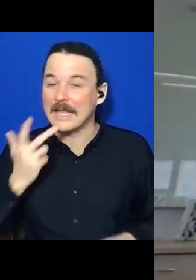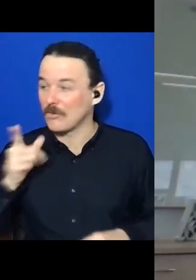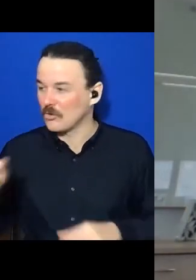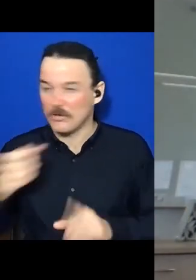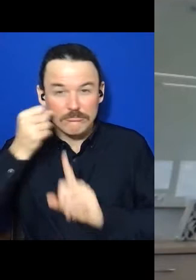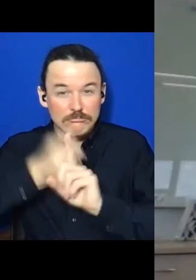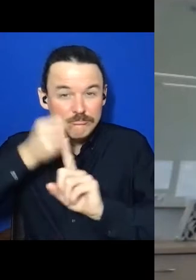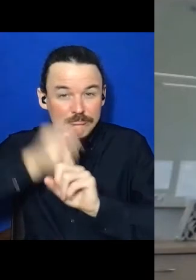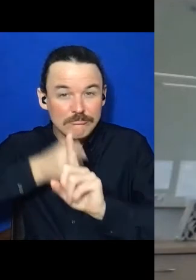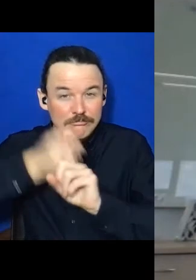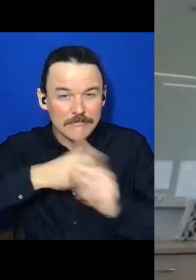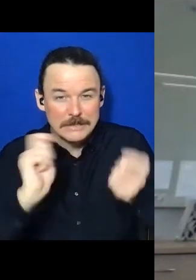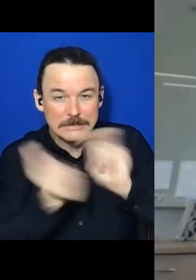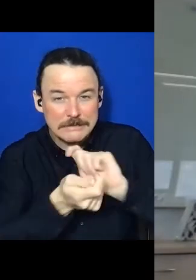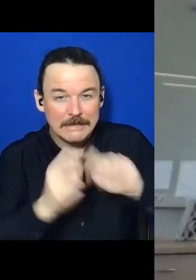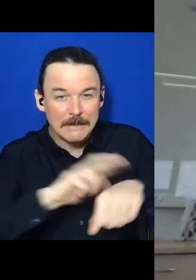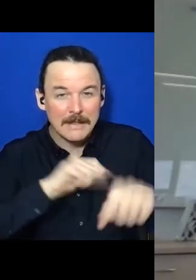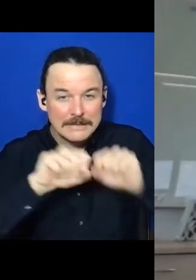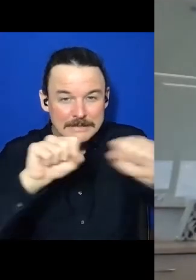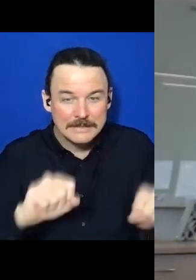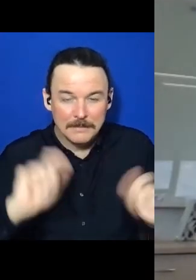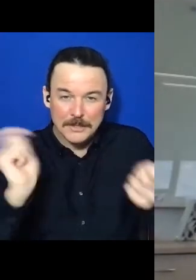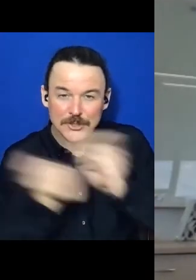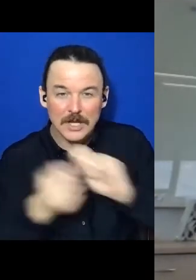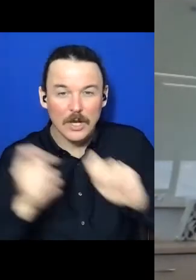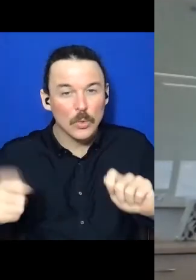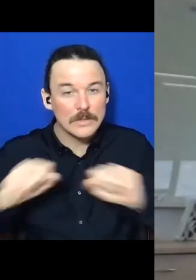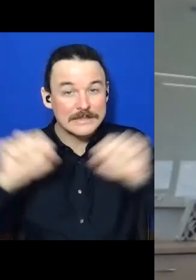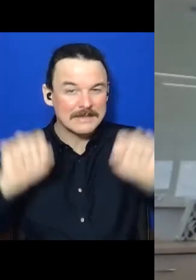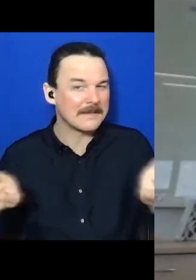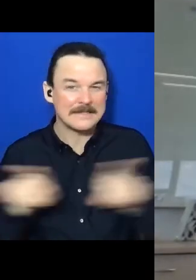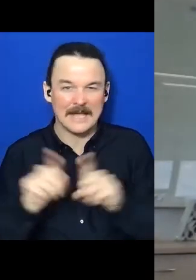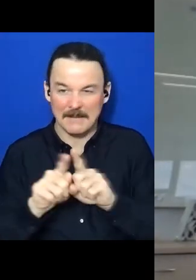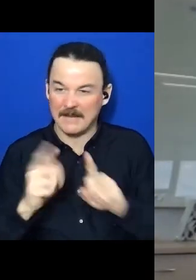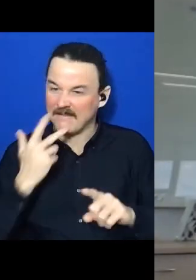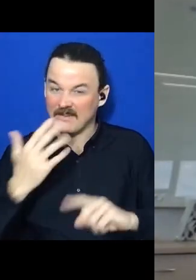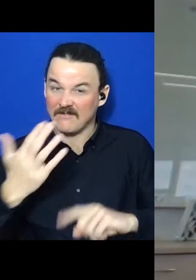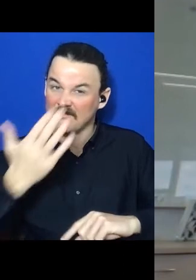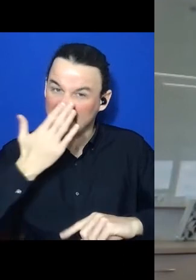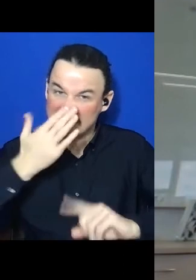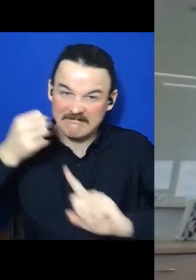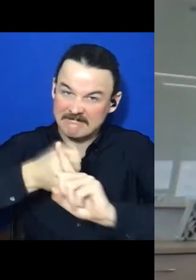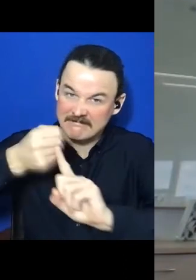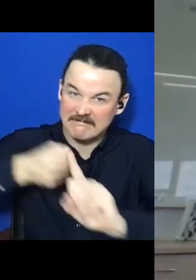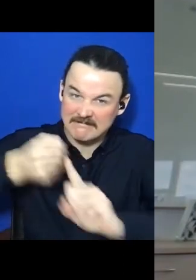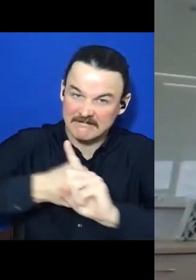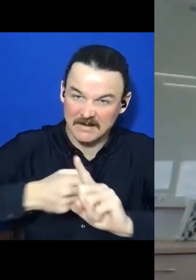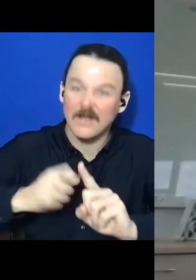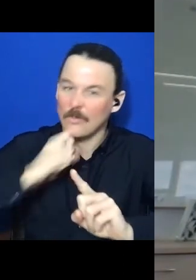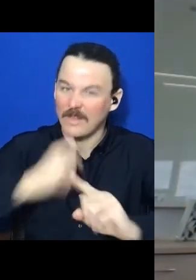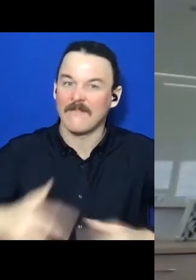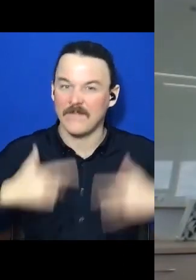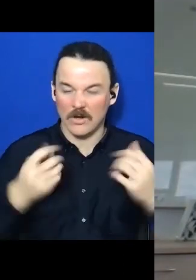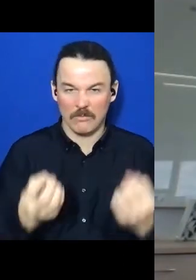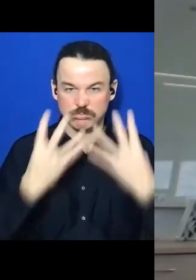system, as well as a fair and just New Zealand police, was to challenge the organisation across a range of areas around